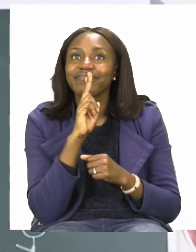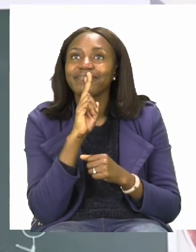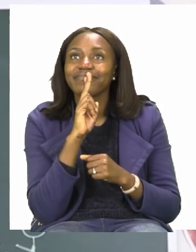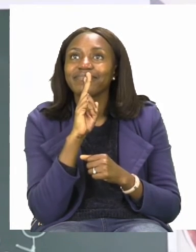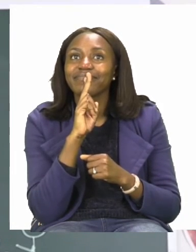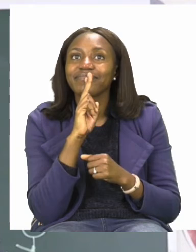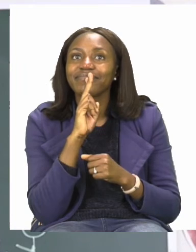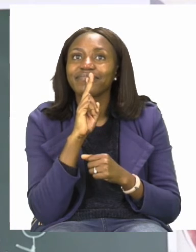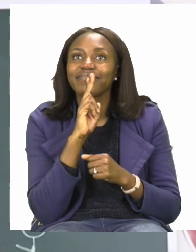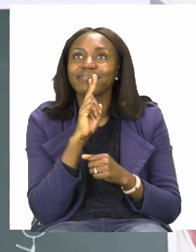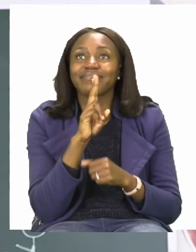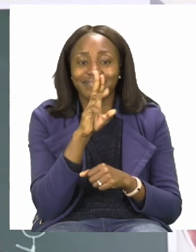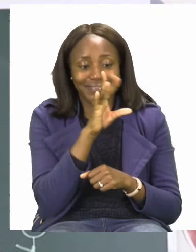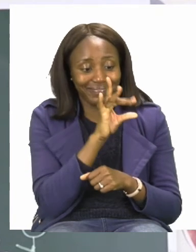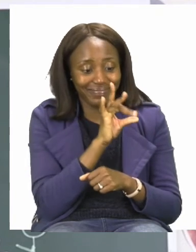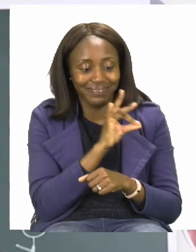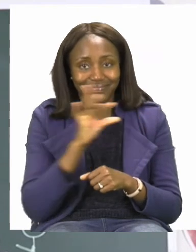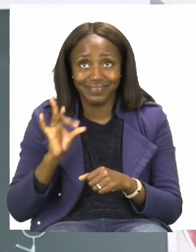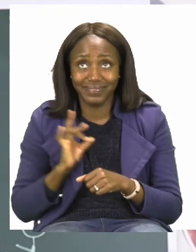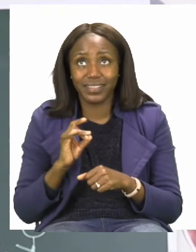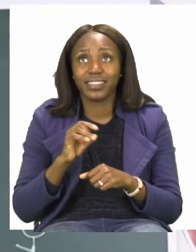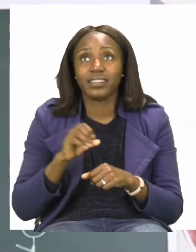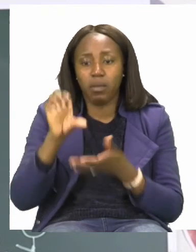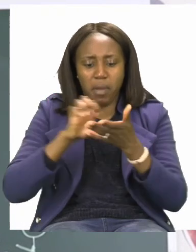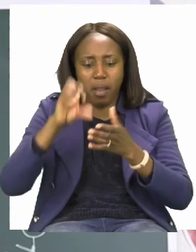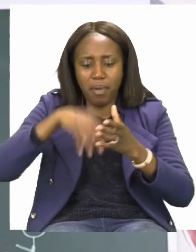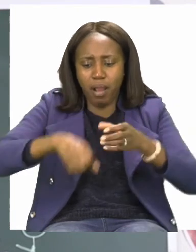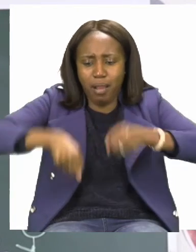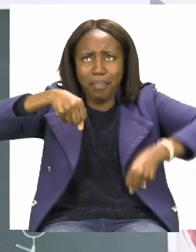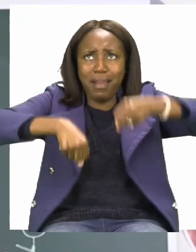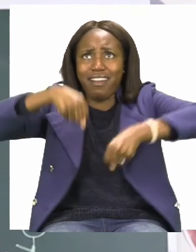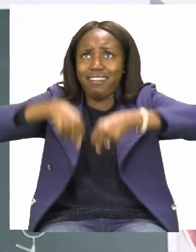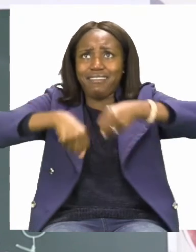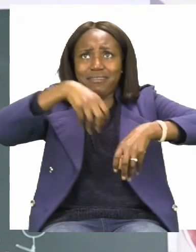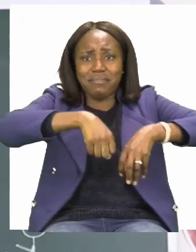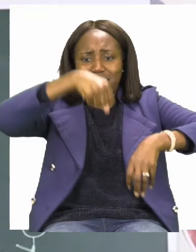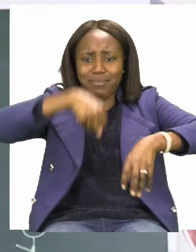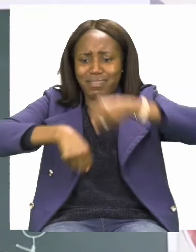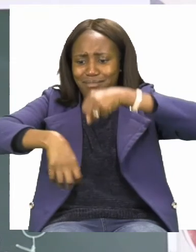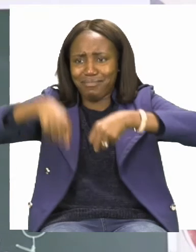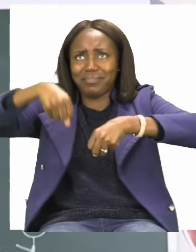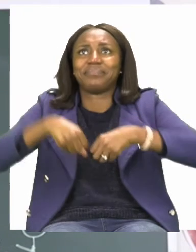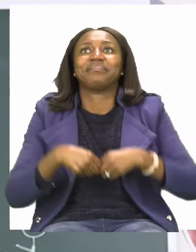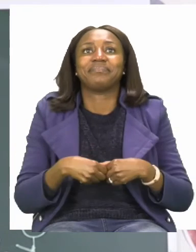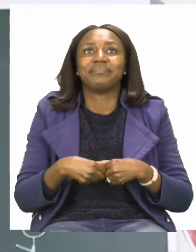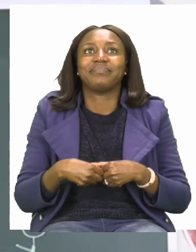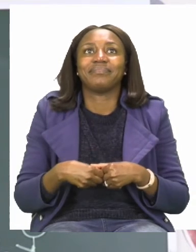is 88 bins. So we can actually write a sentence to say,